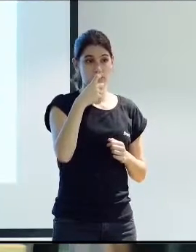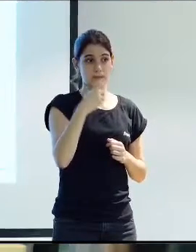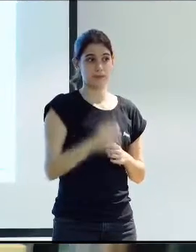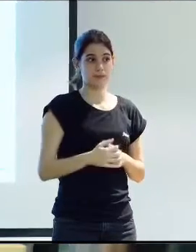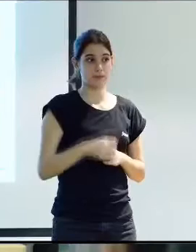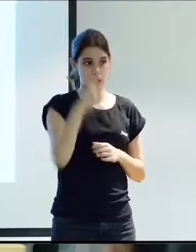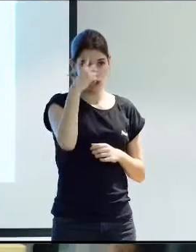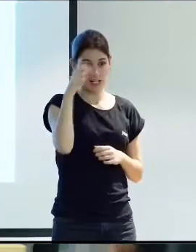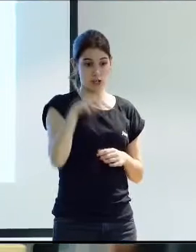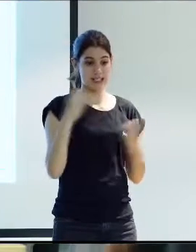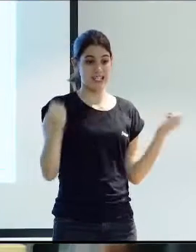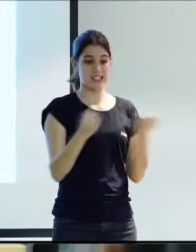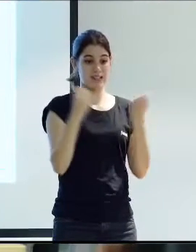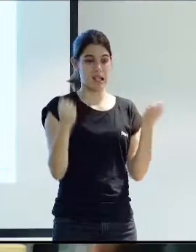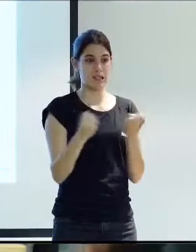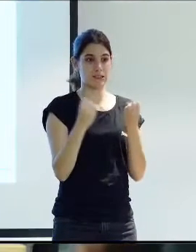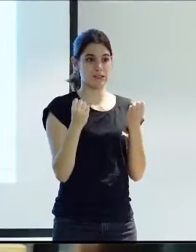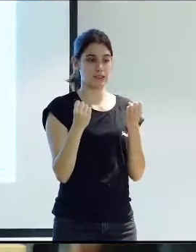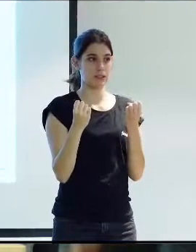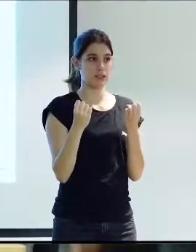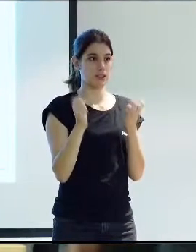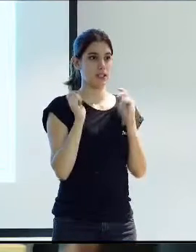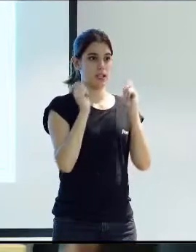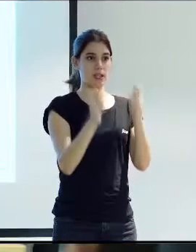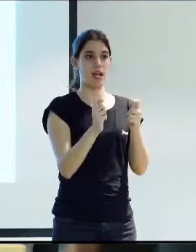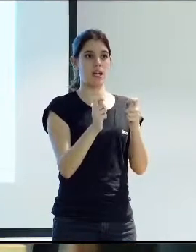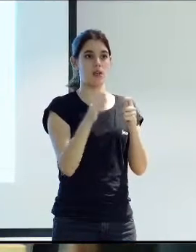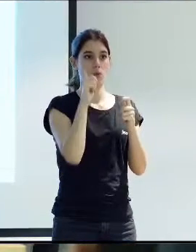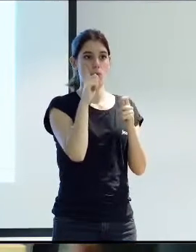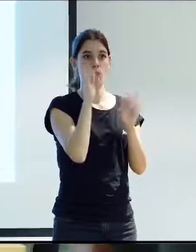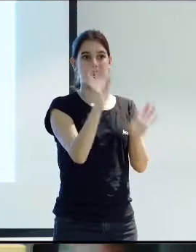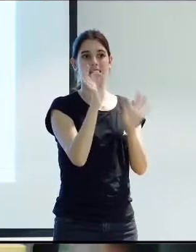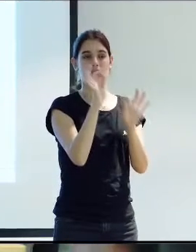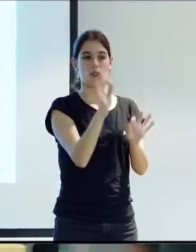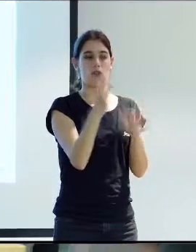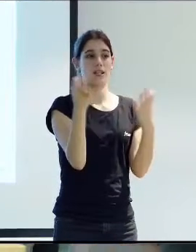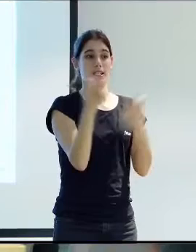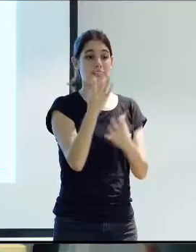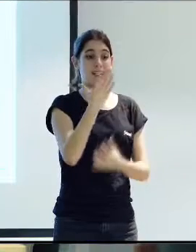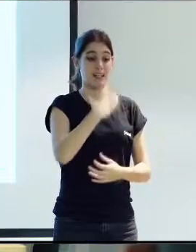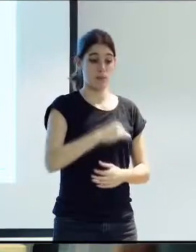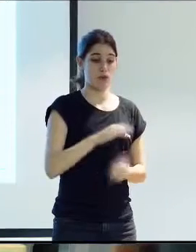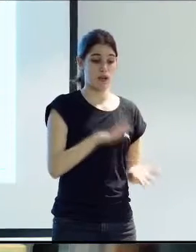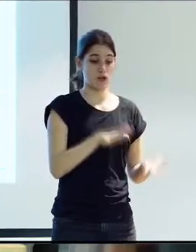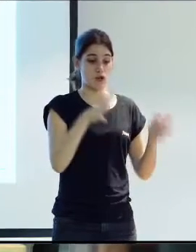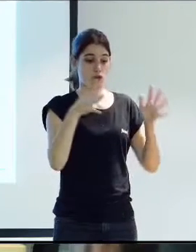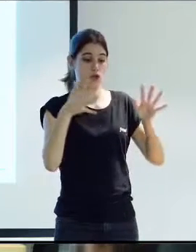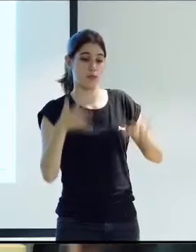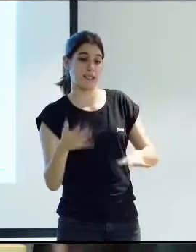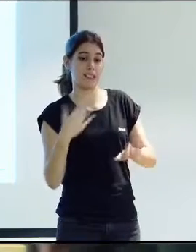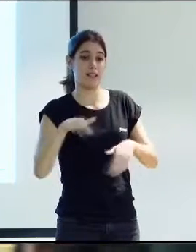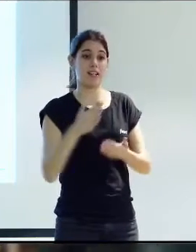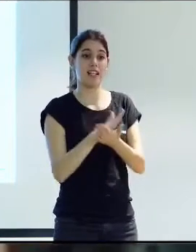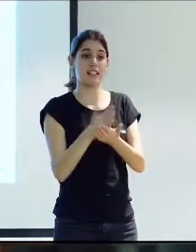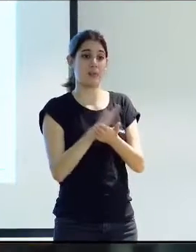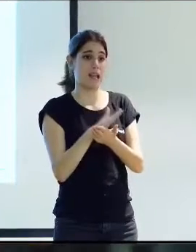but I think that these activities generate danger, and that they might